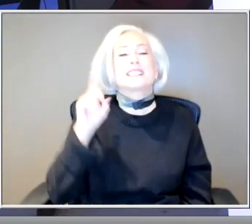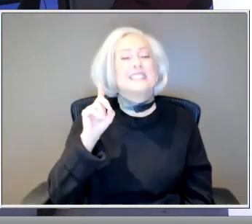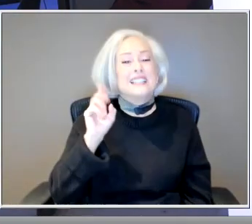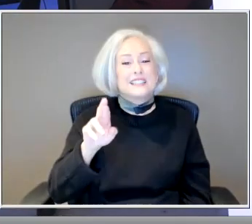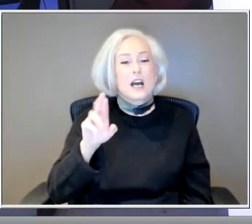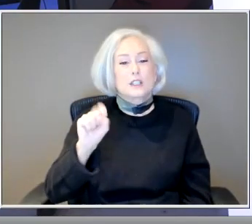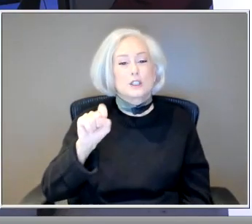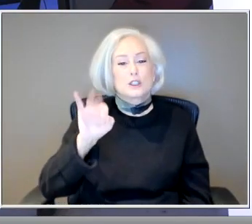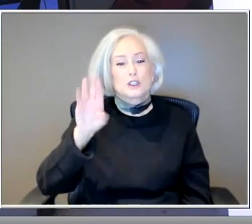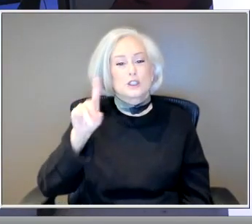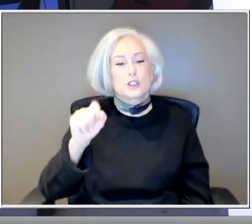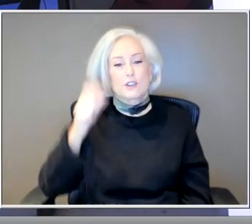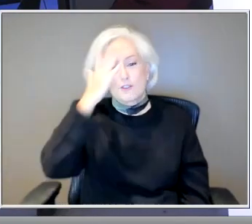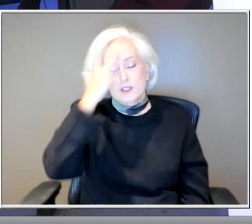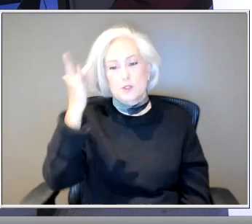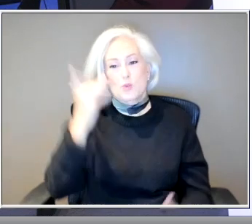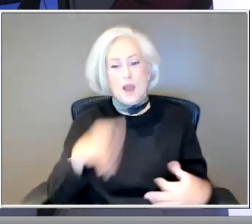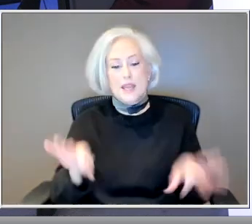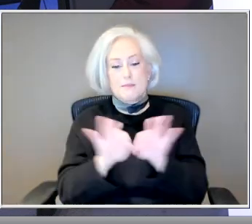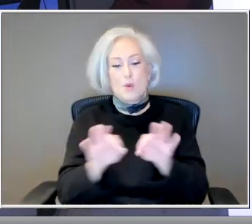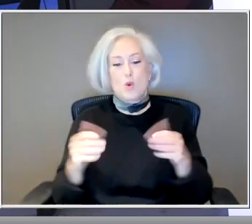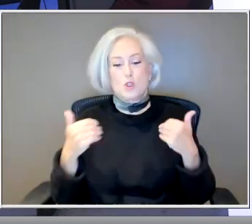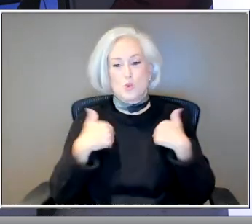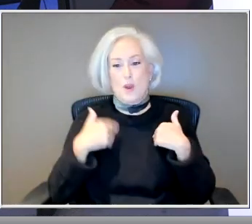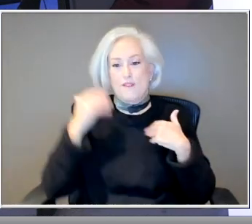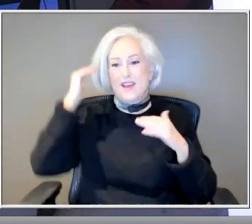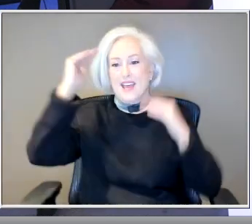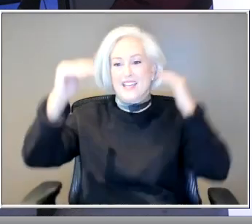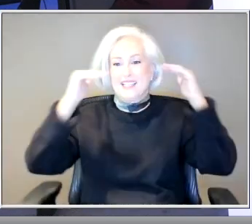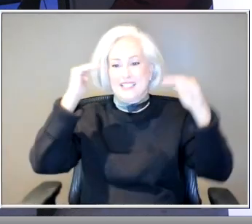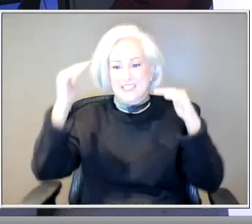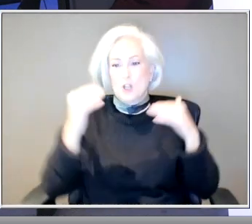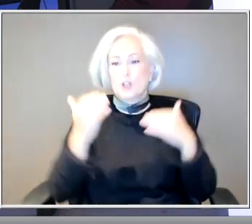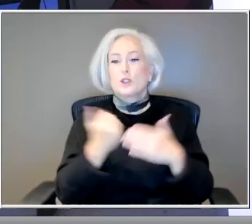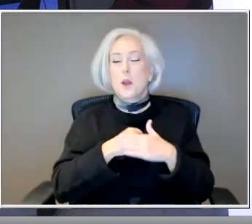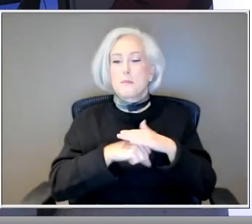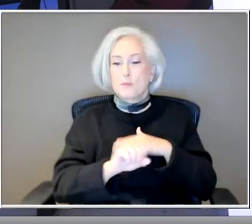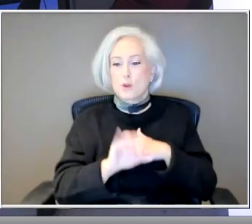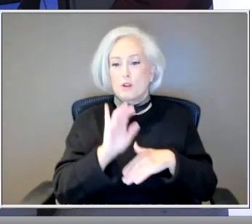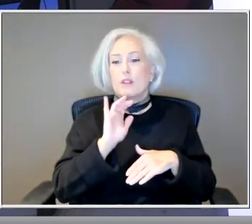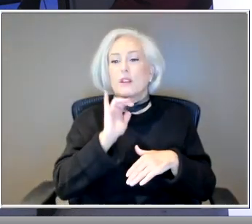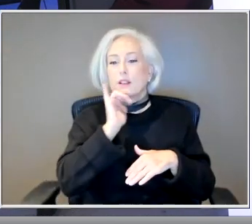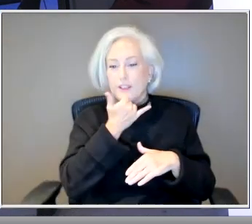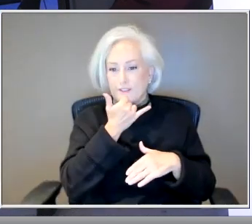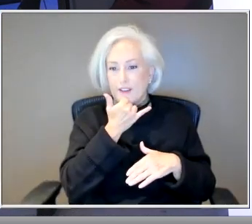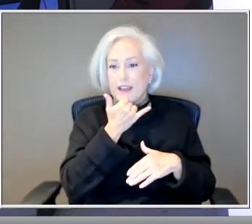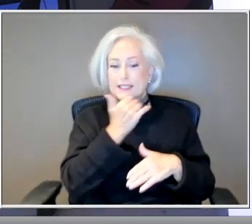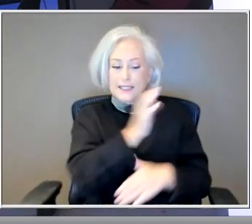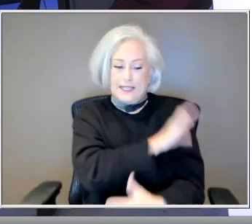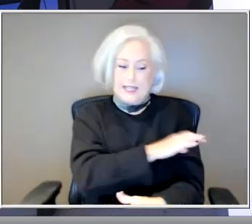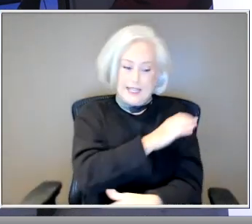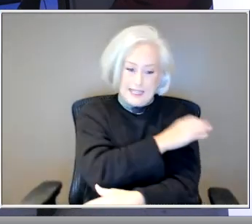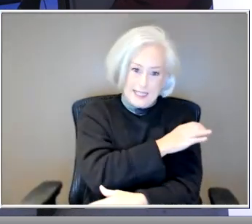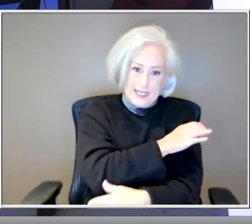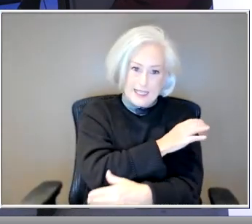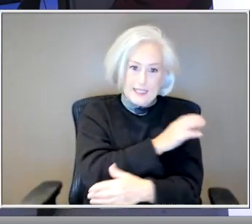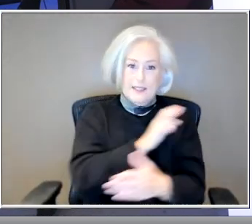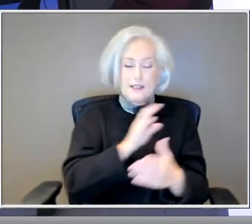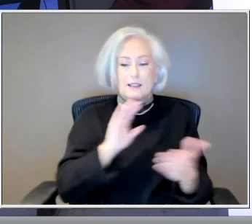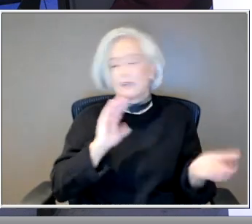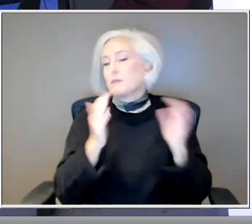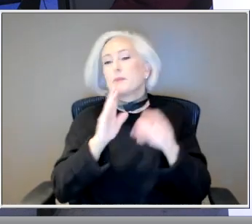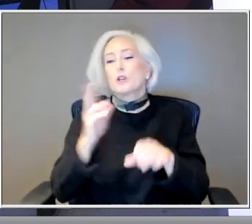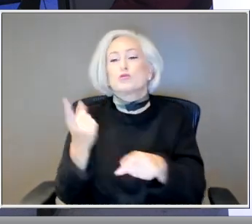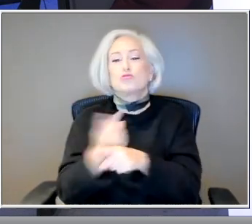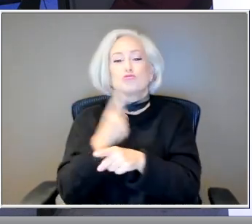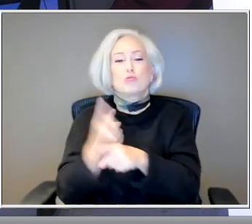is it important to have an adult congenital heart disease clinic? So what is the difference between that and just like a regular cardiologist? Because I think for